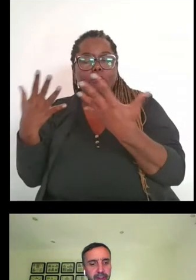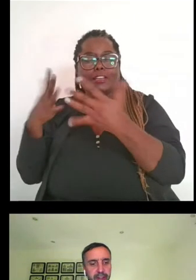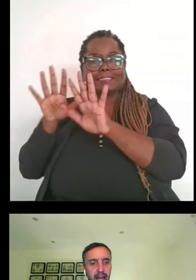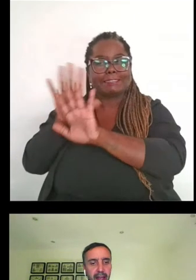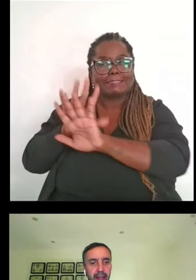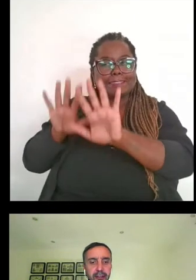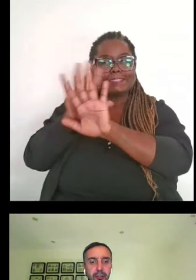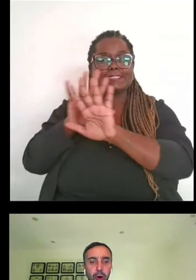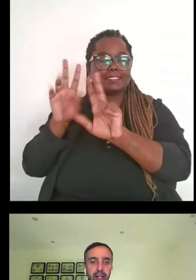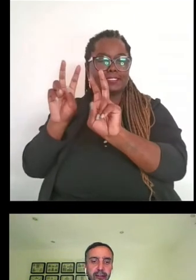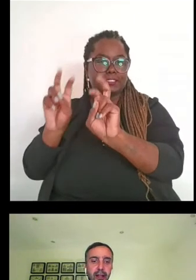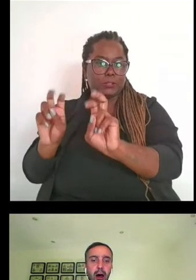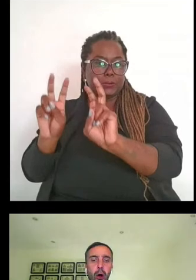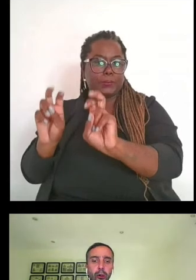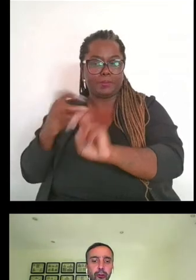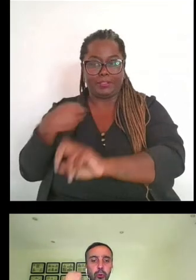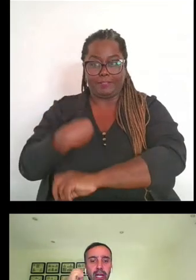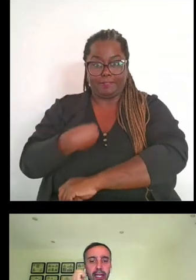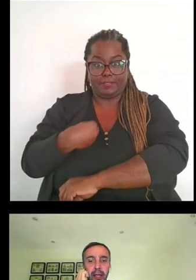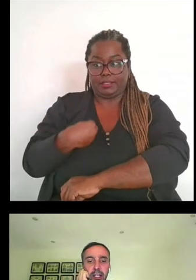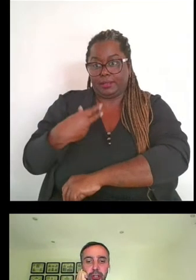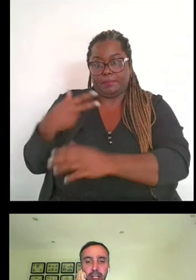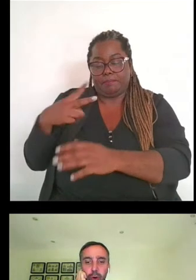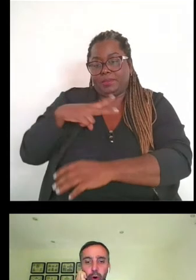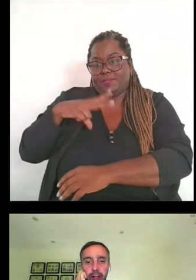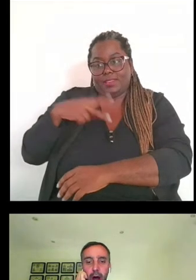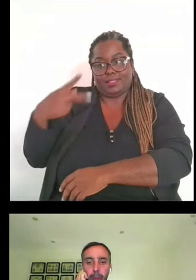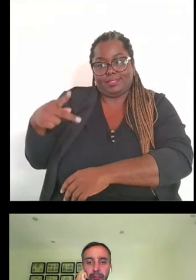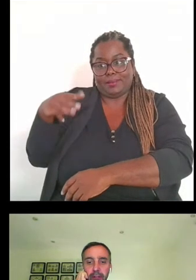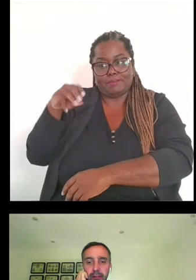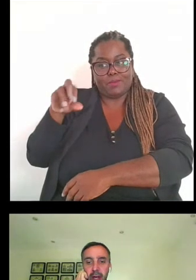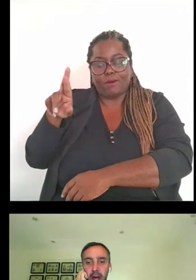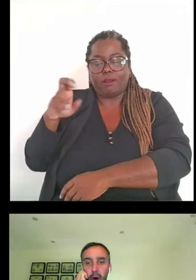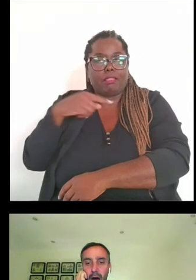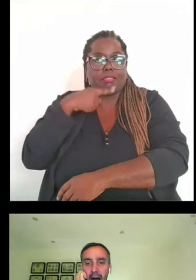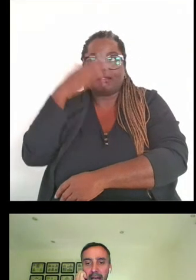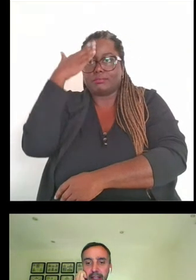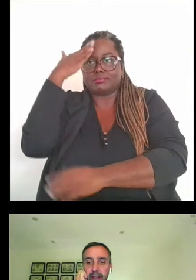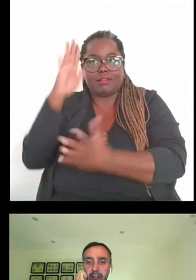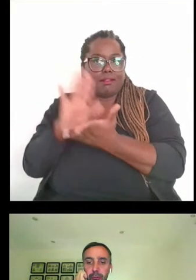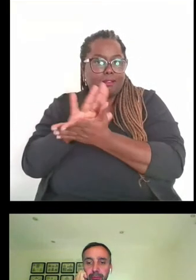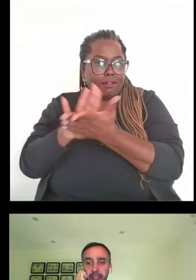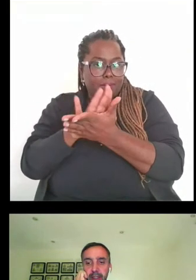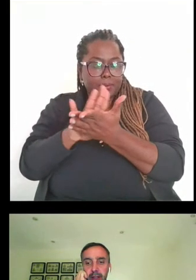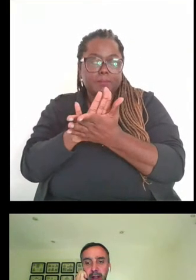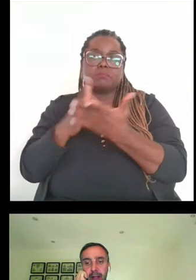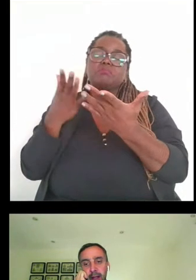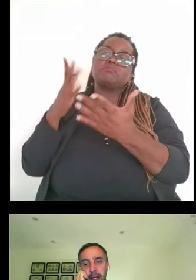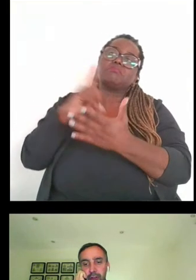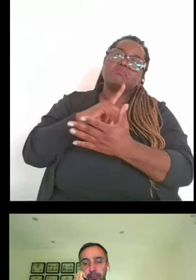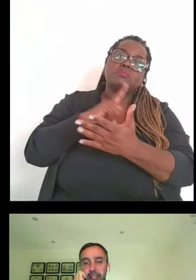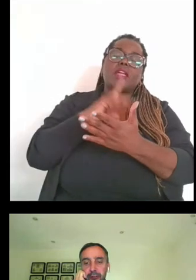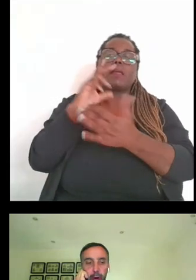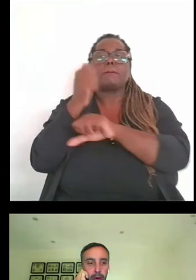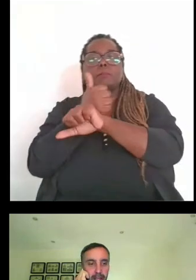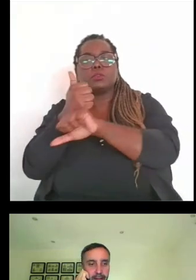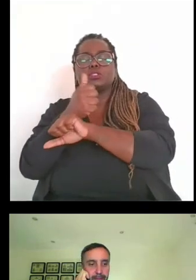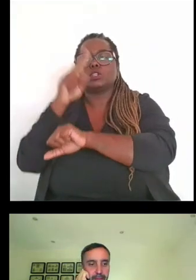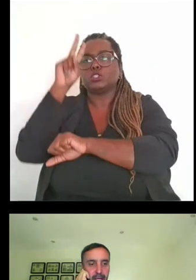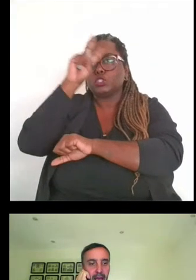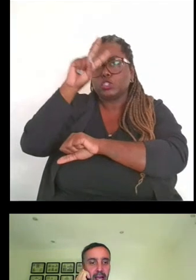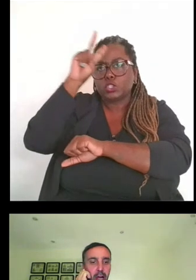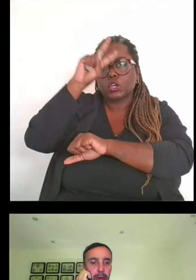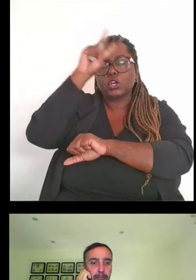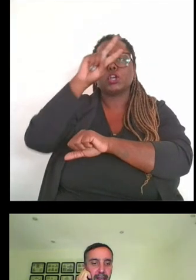biographers and historians are all too willing to ignore the obvious or hide it in critical encryptic